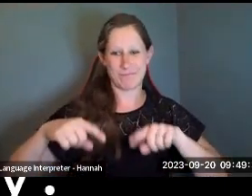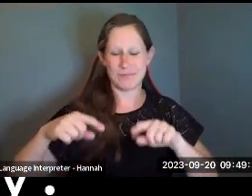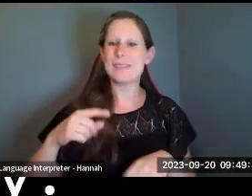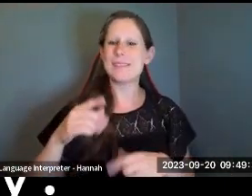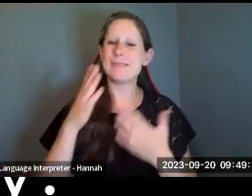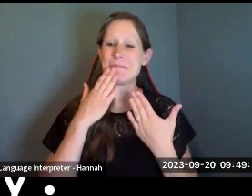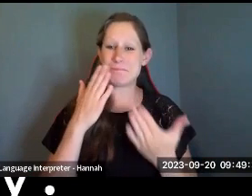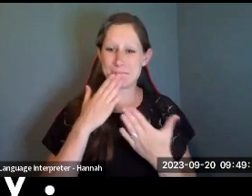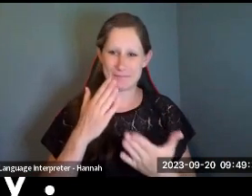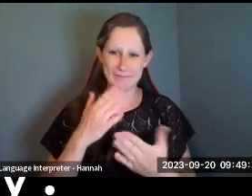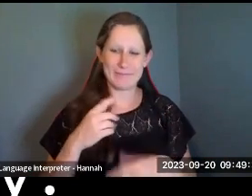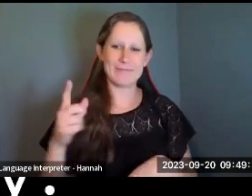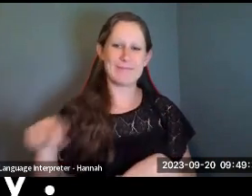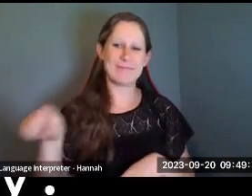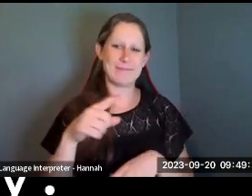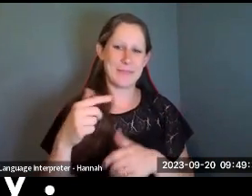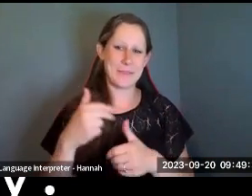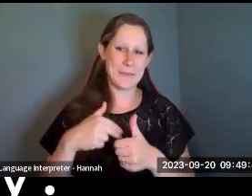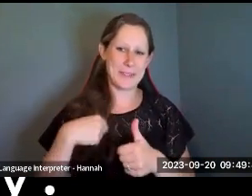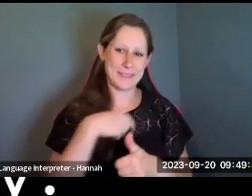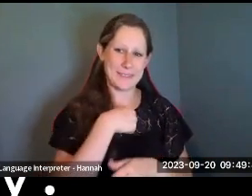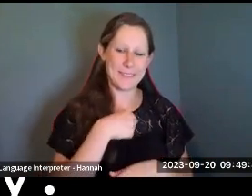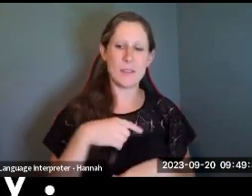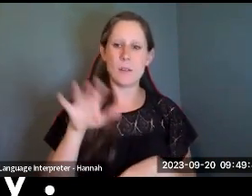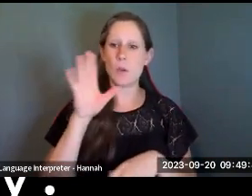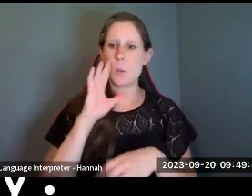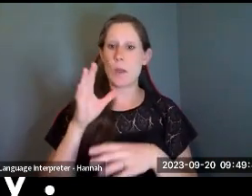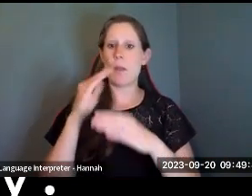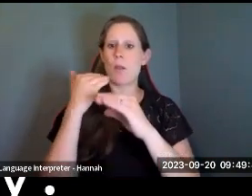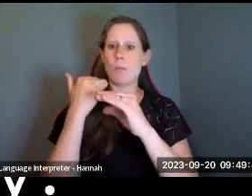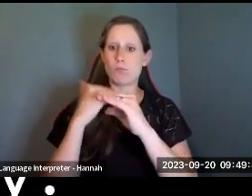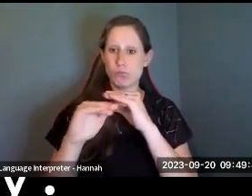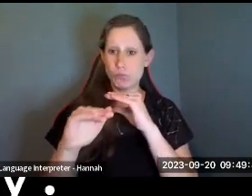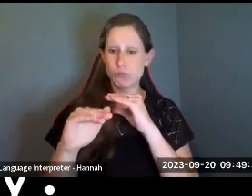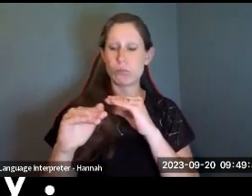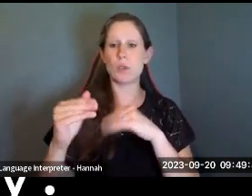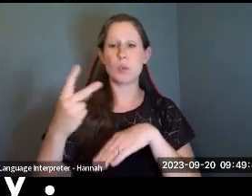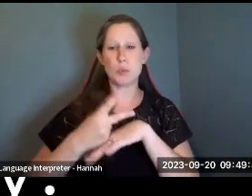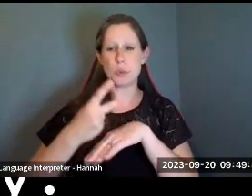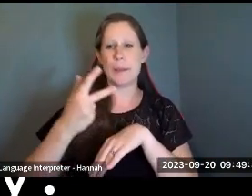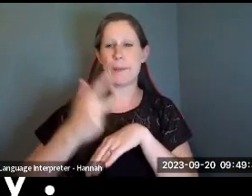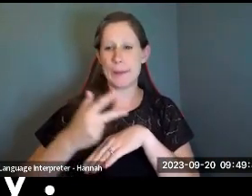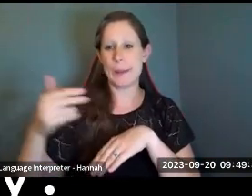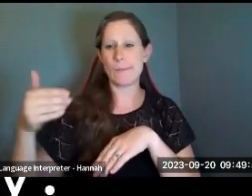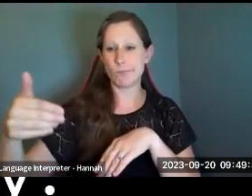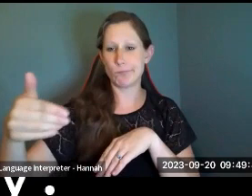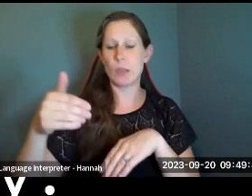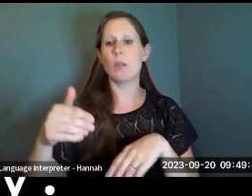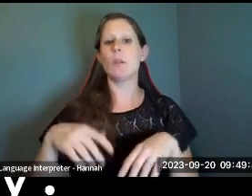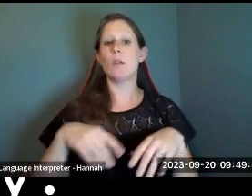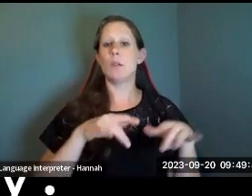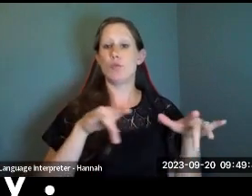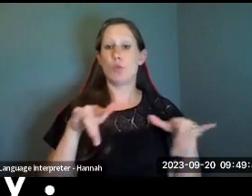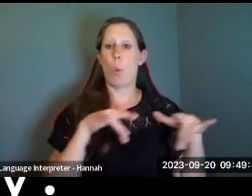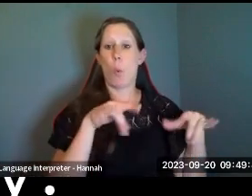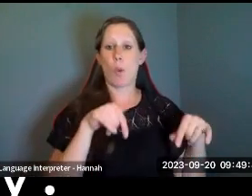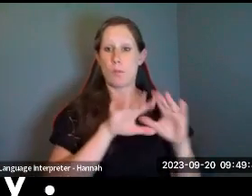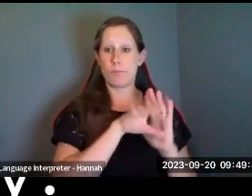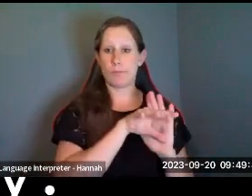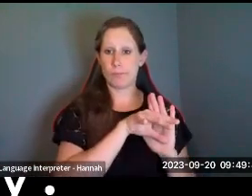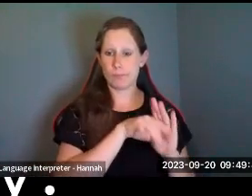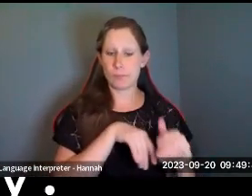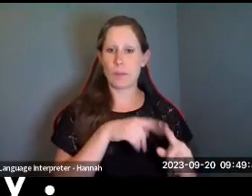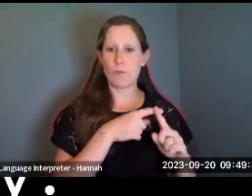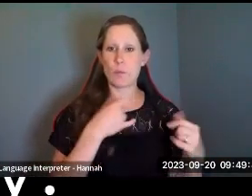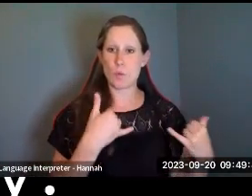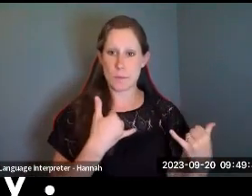here. You will receive an email in the next couple of days with the recording of this presentation, and a